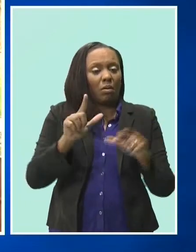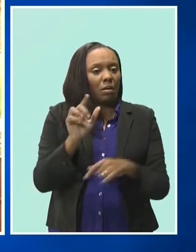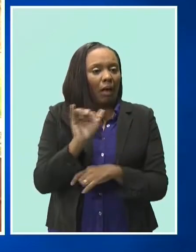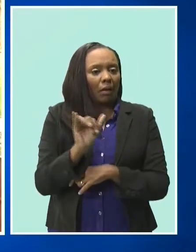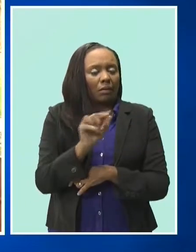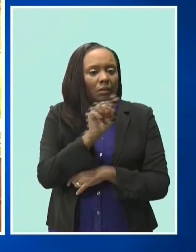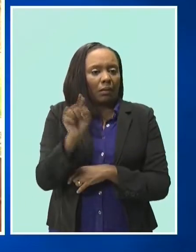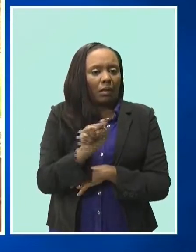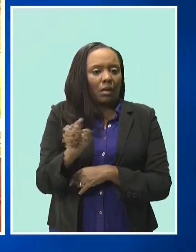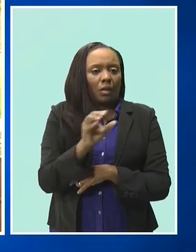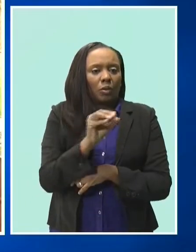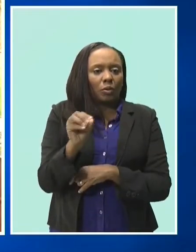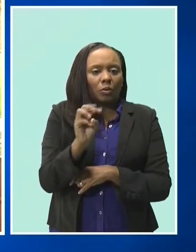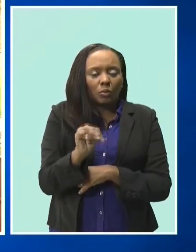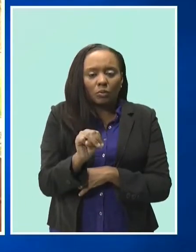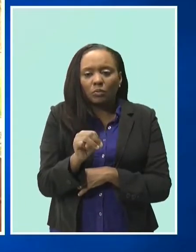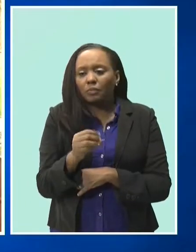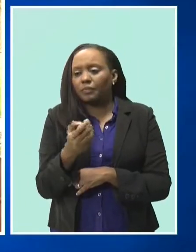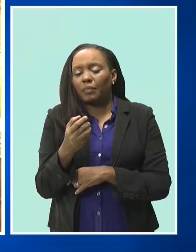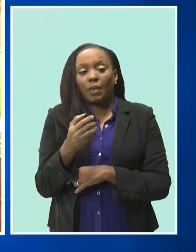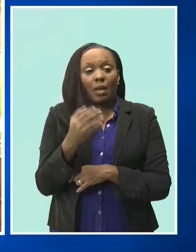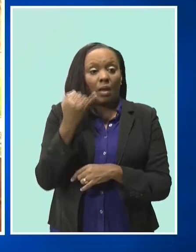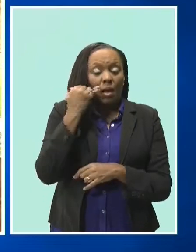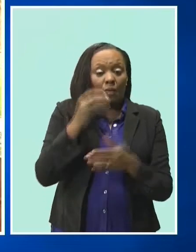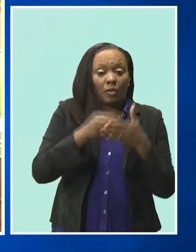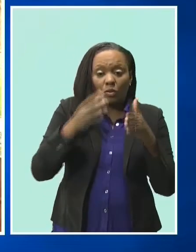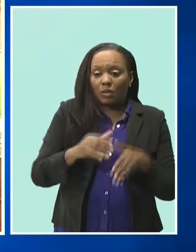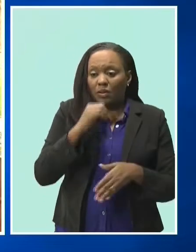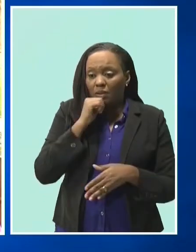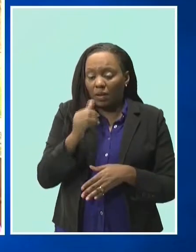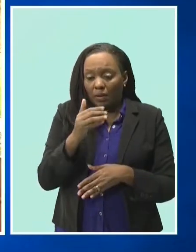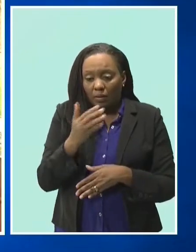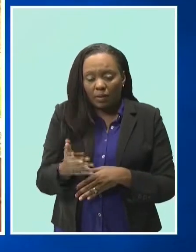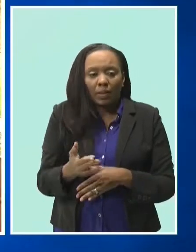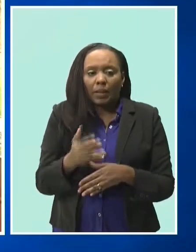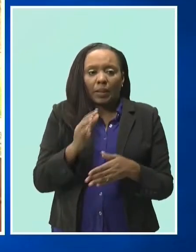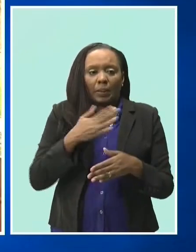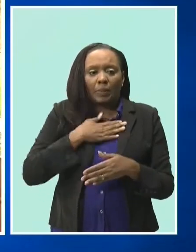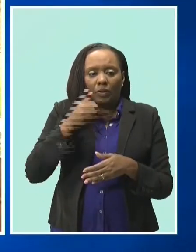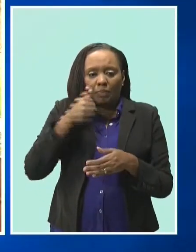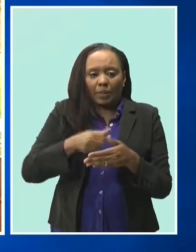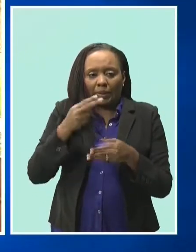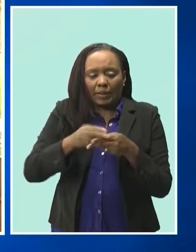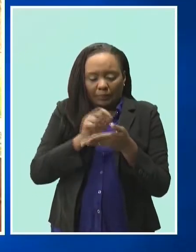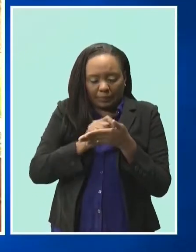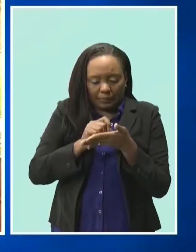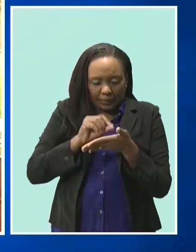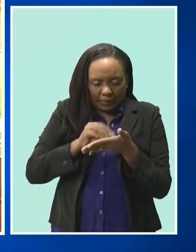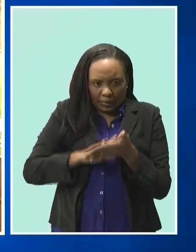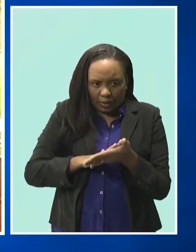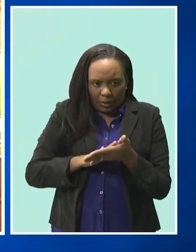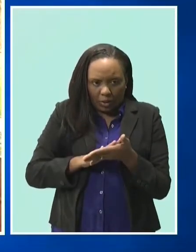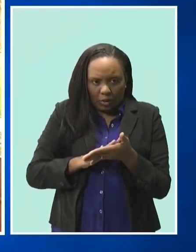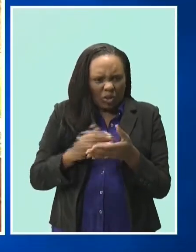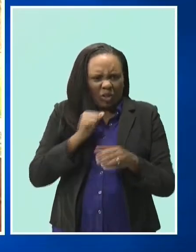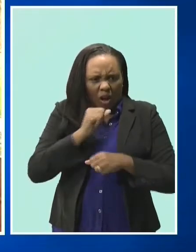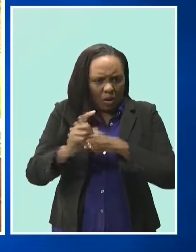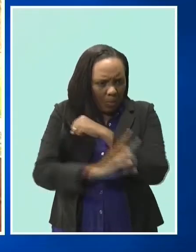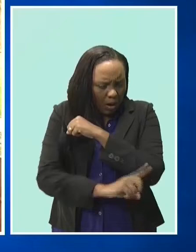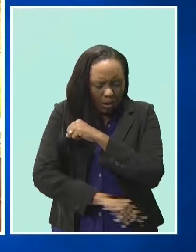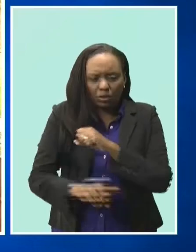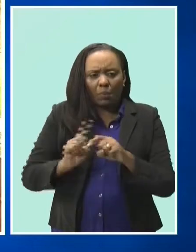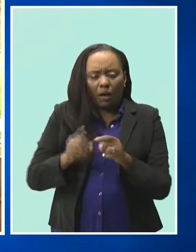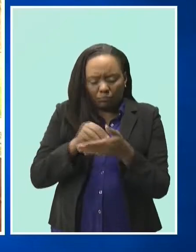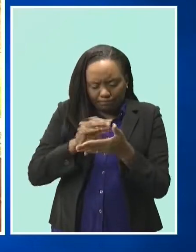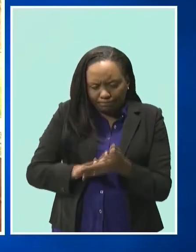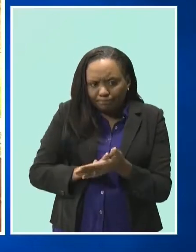Teams meetings, who's not there, document this. This is where there's no attendance. When we reopen post-COVID, and we are planning for that, I